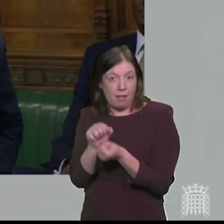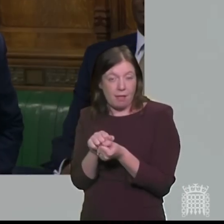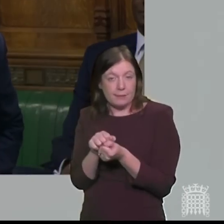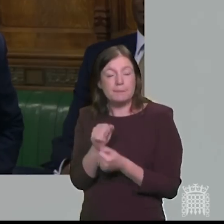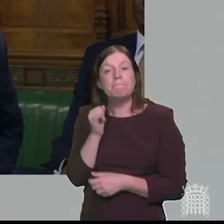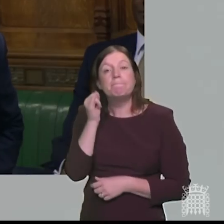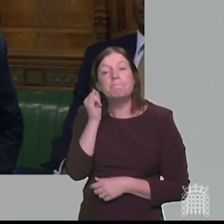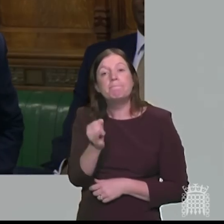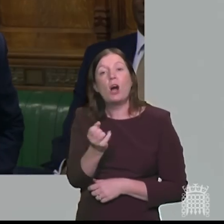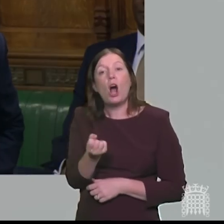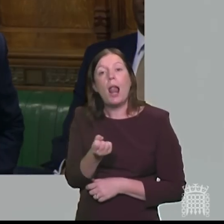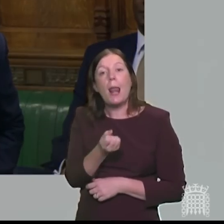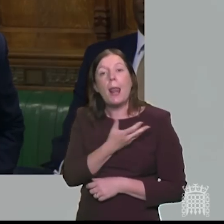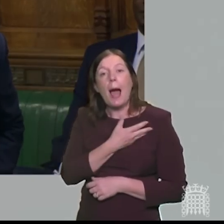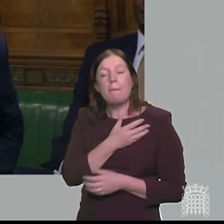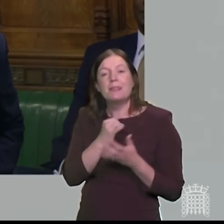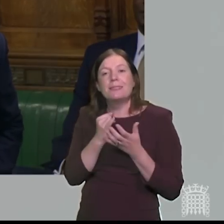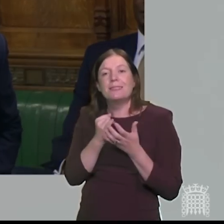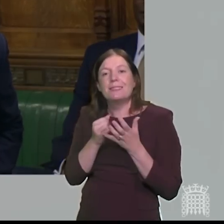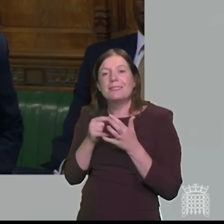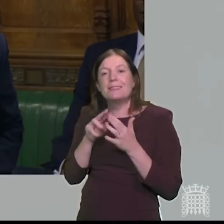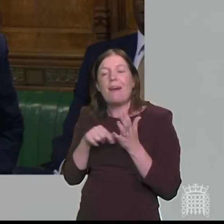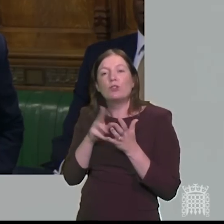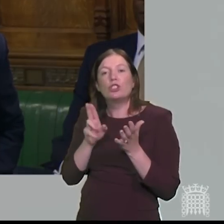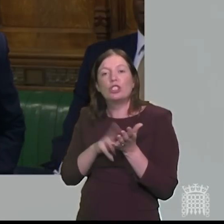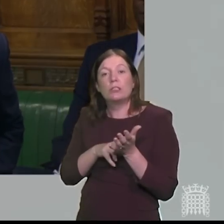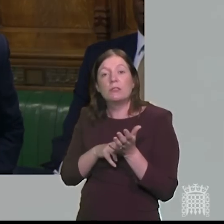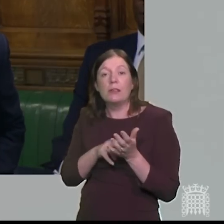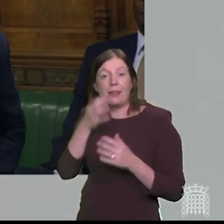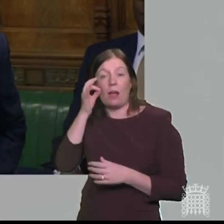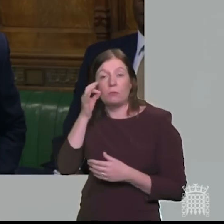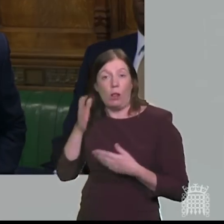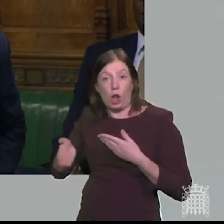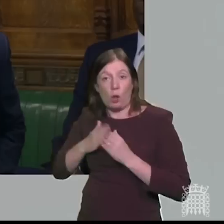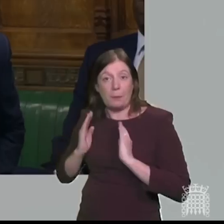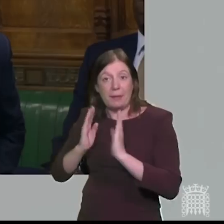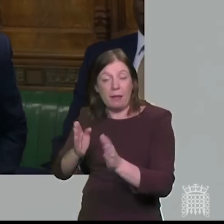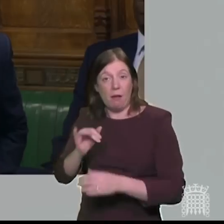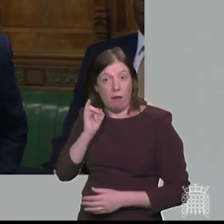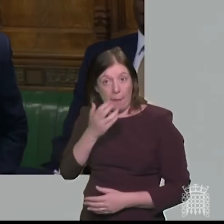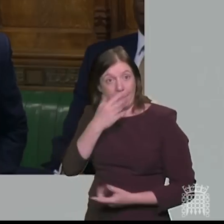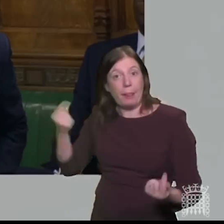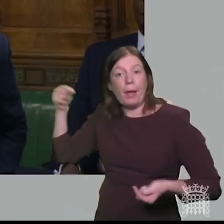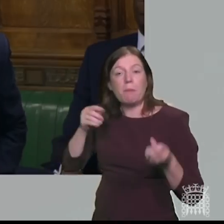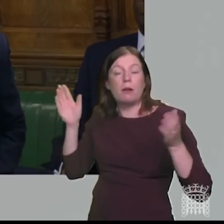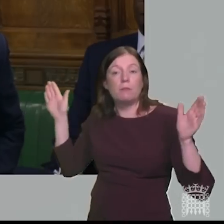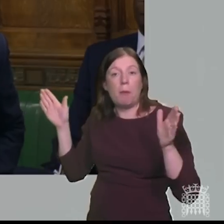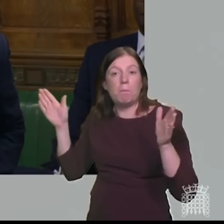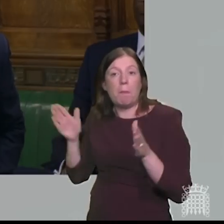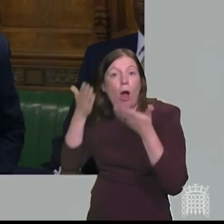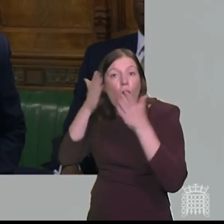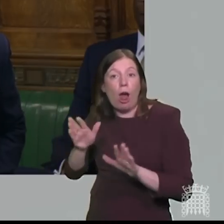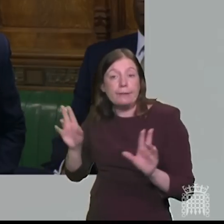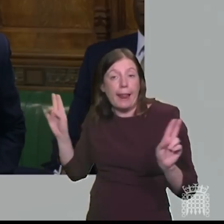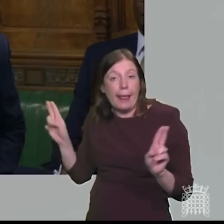the mismanagement of Labour-controlled Sefton Council, who've closed our pier. Businesses are concerned it will have a huge impact on tourism. Will the